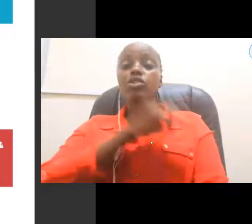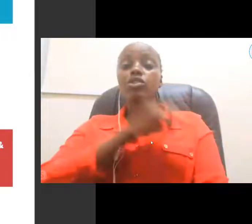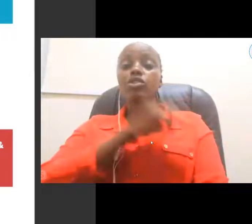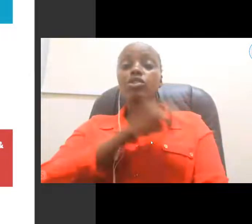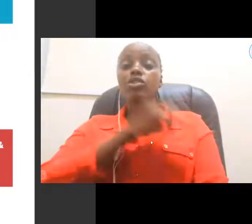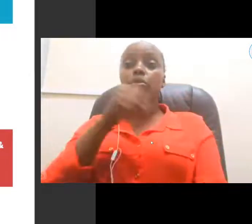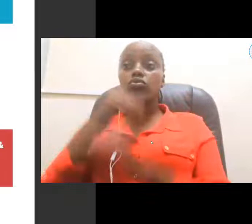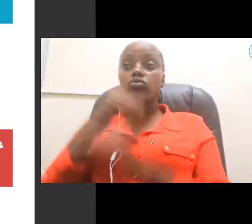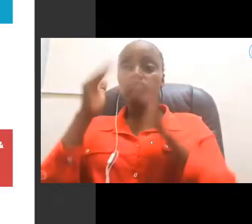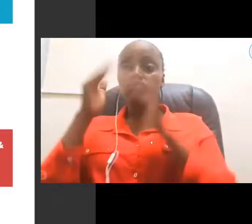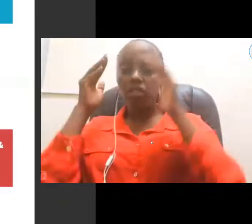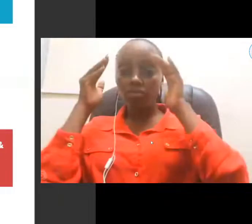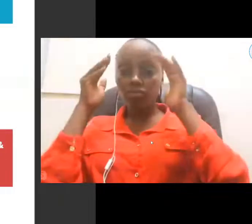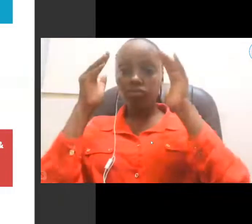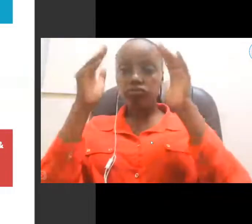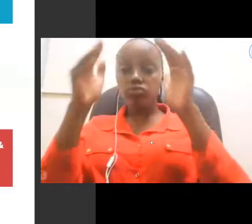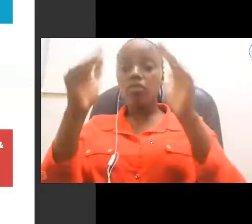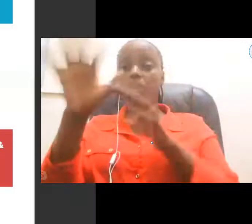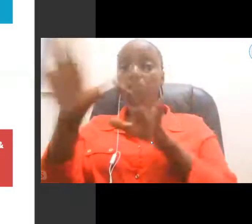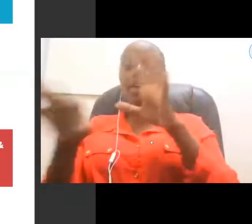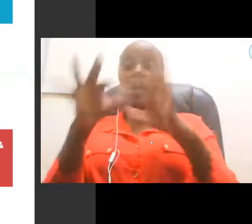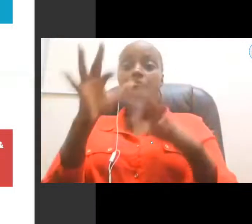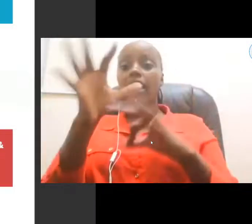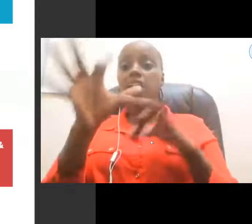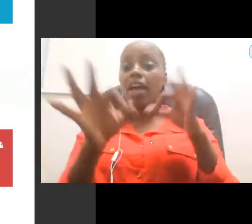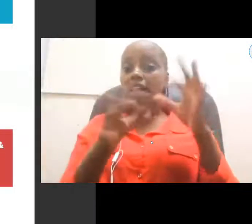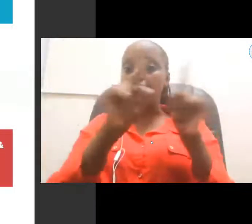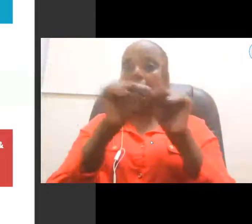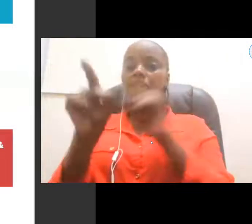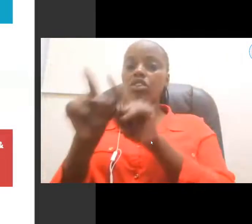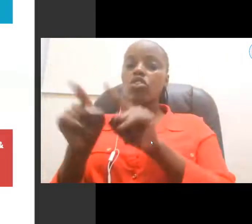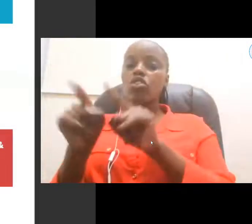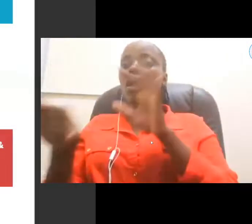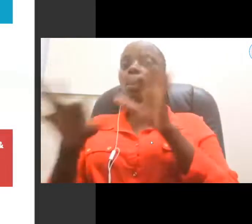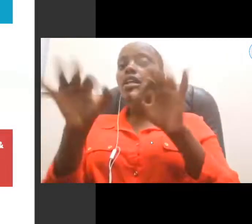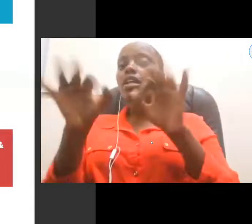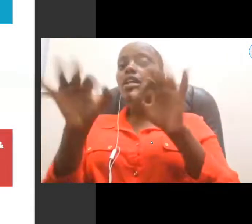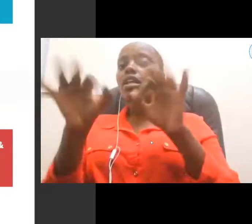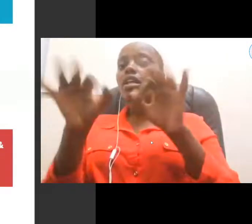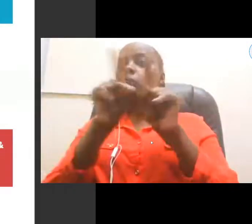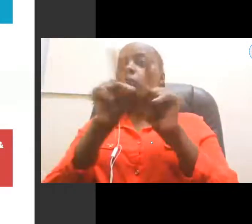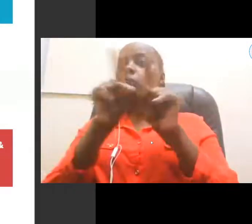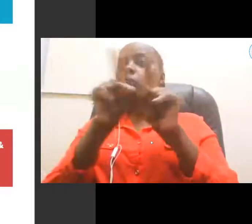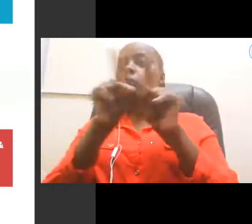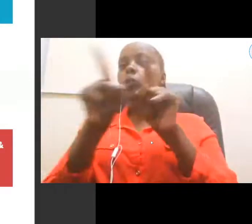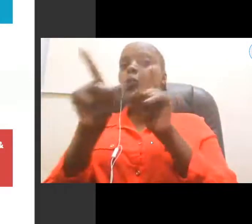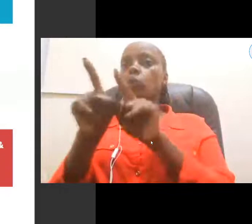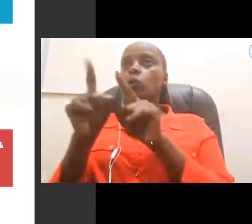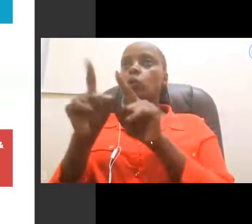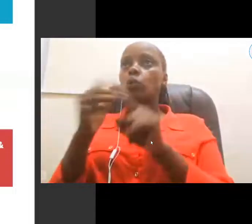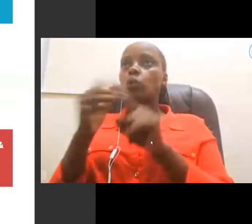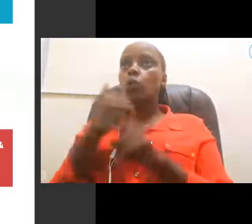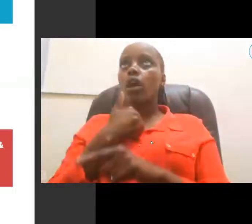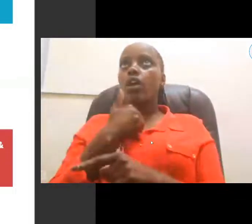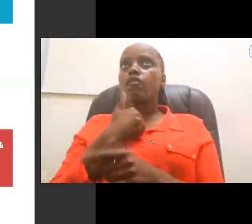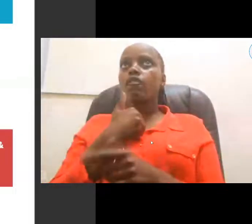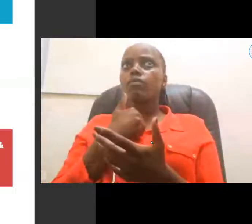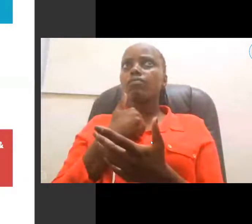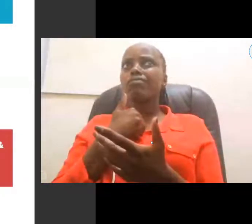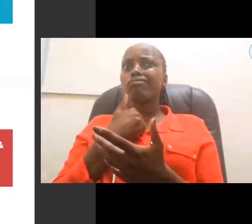draft. From the first draft, we share the first draft to solicit input. Then after we've received the second draft, and then we